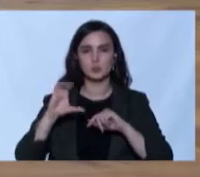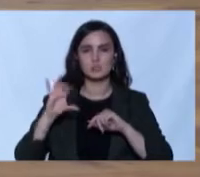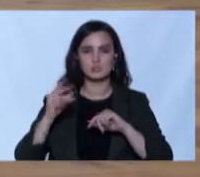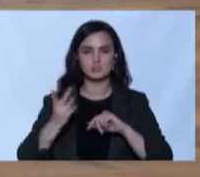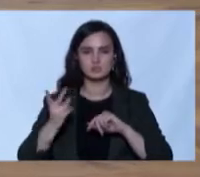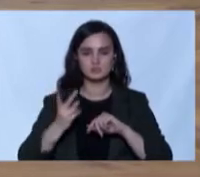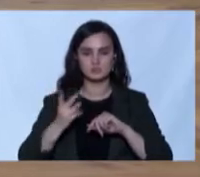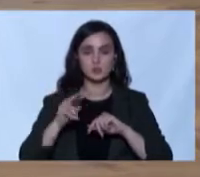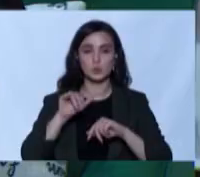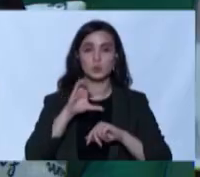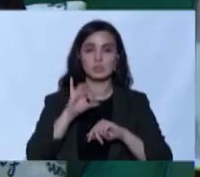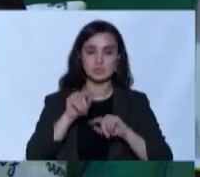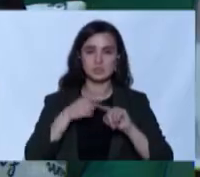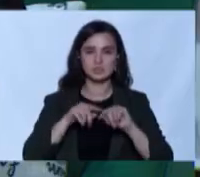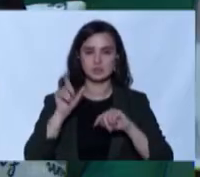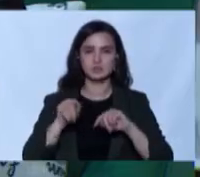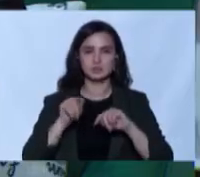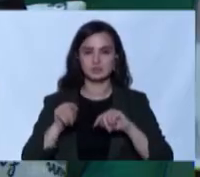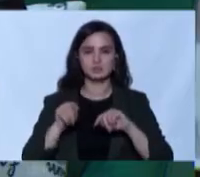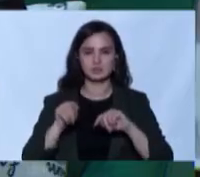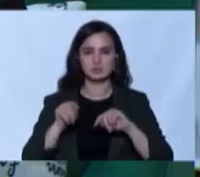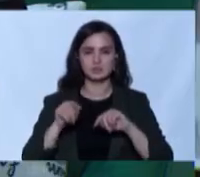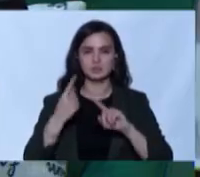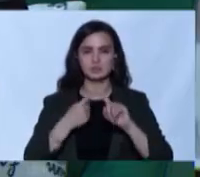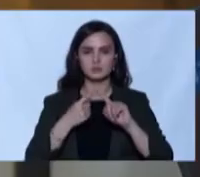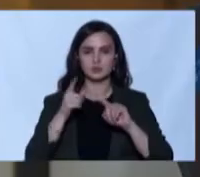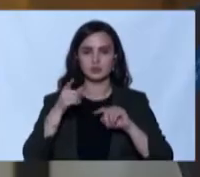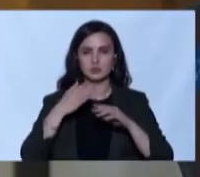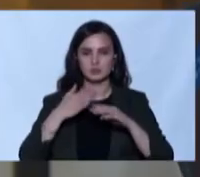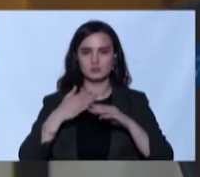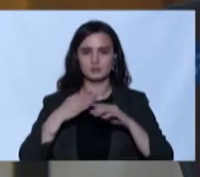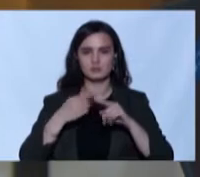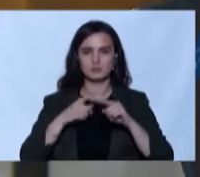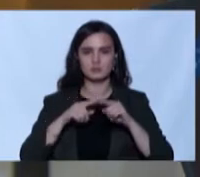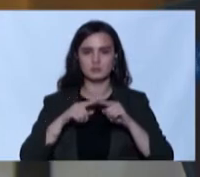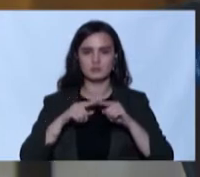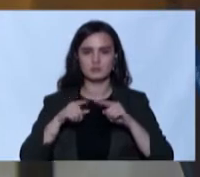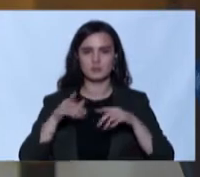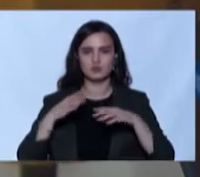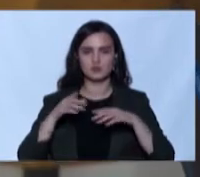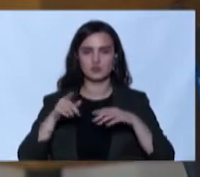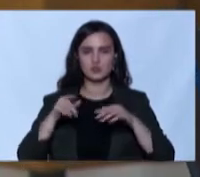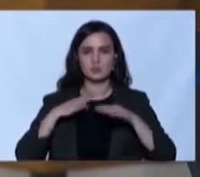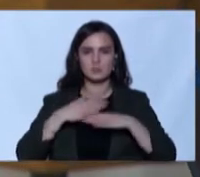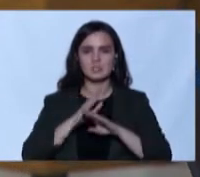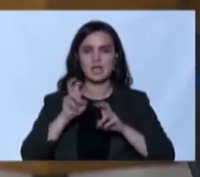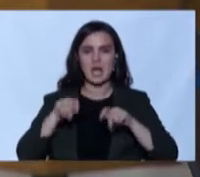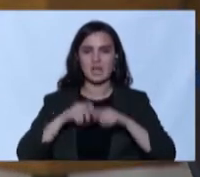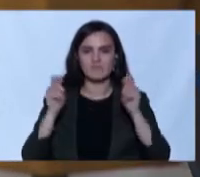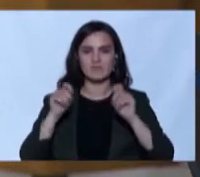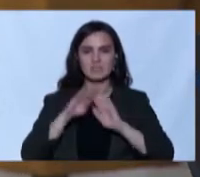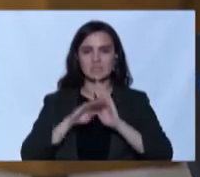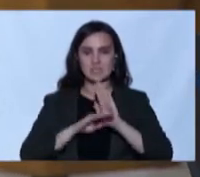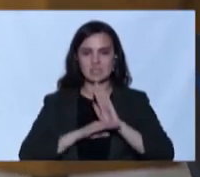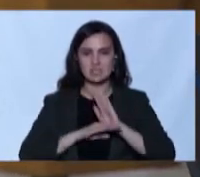Yes, Lucy. And Lucy is the more rebellious one. She breaks the mold of the Victorian society more